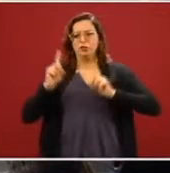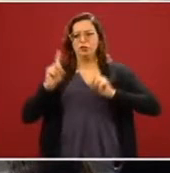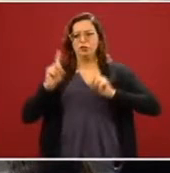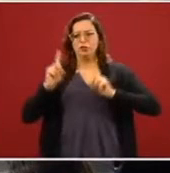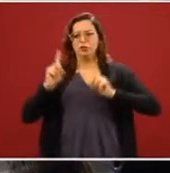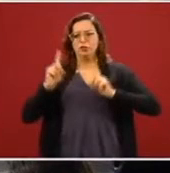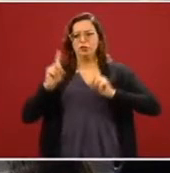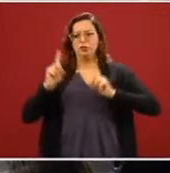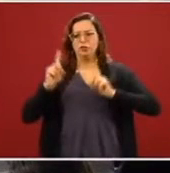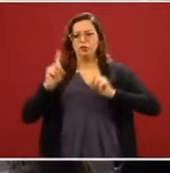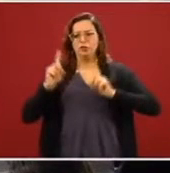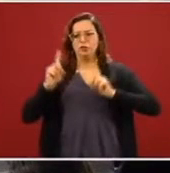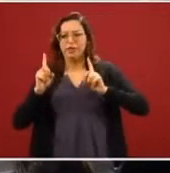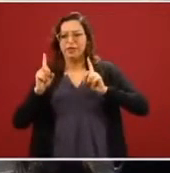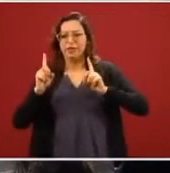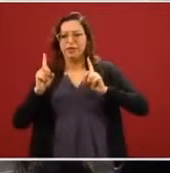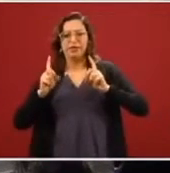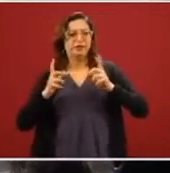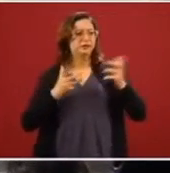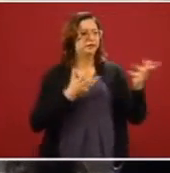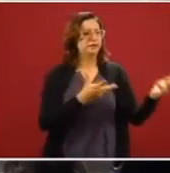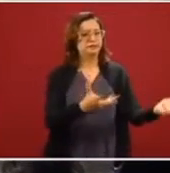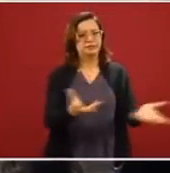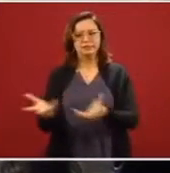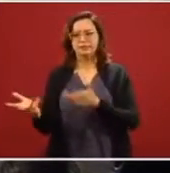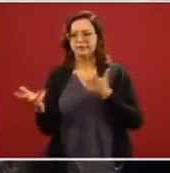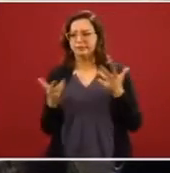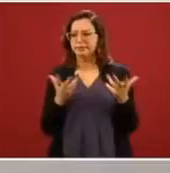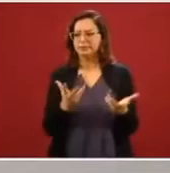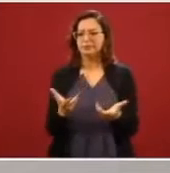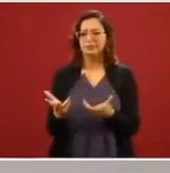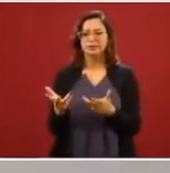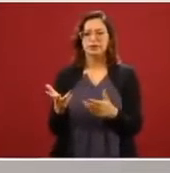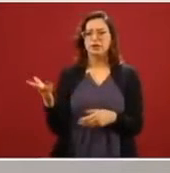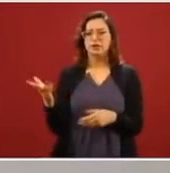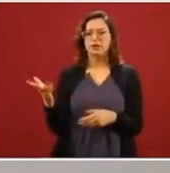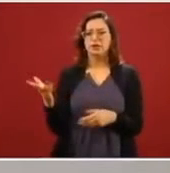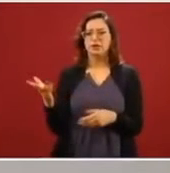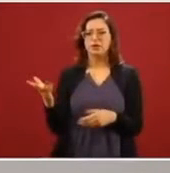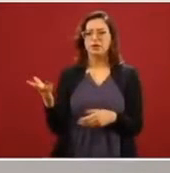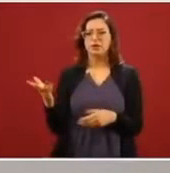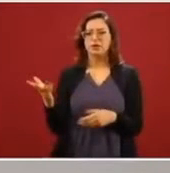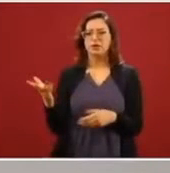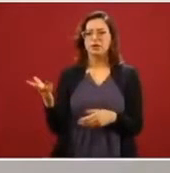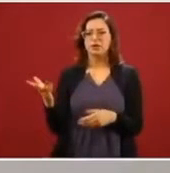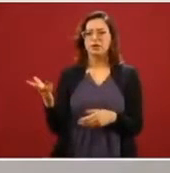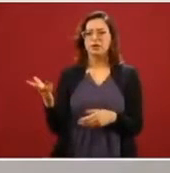disconcertion of society, desconcierto de sus liderazgos políticos,